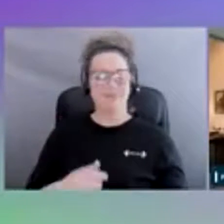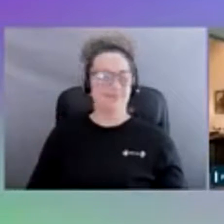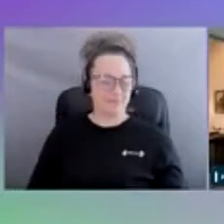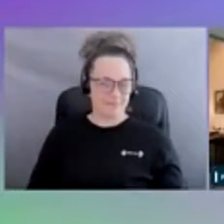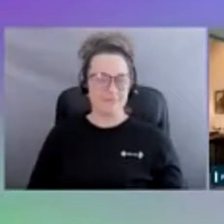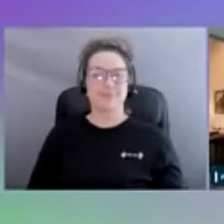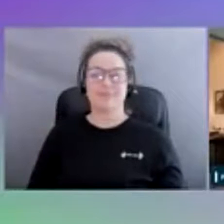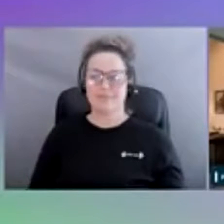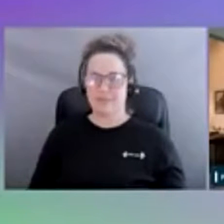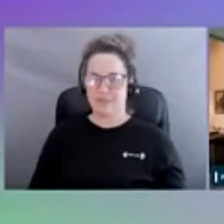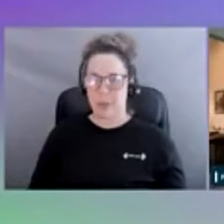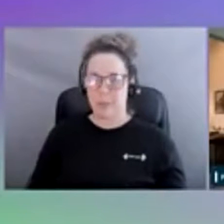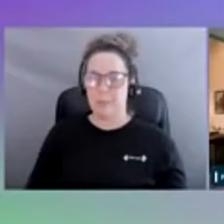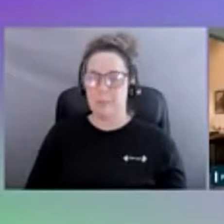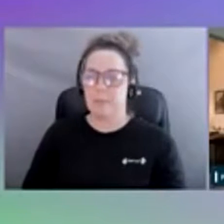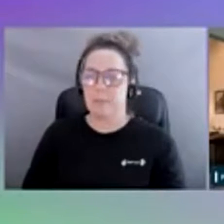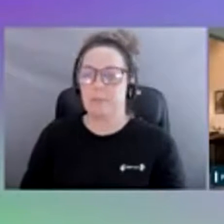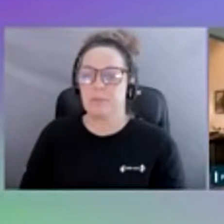Okay.